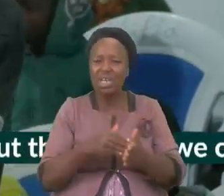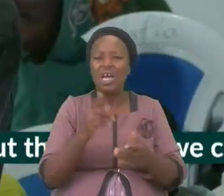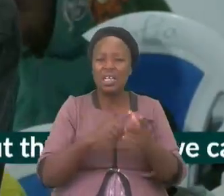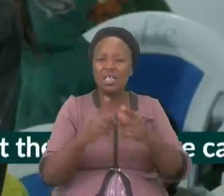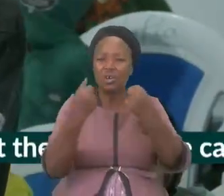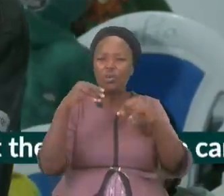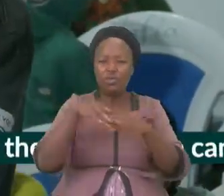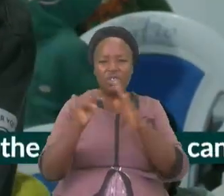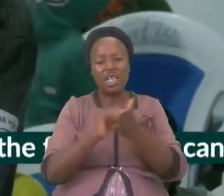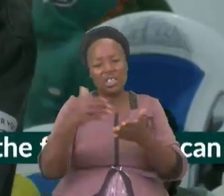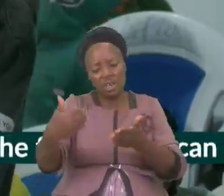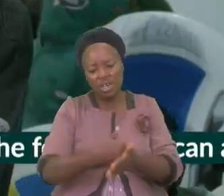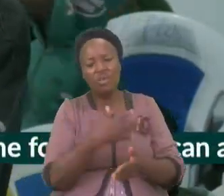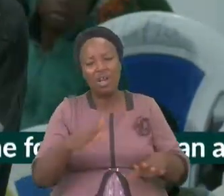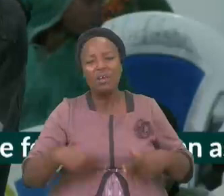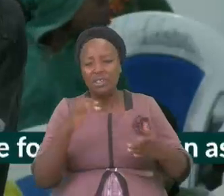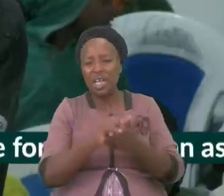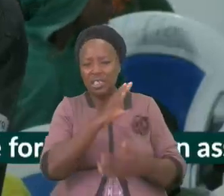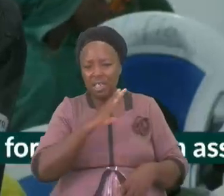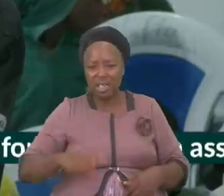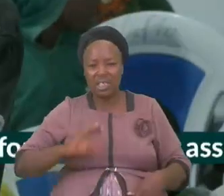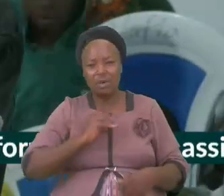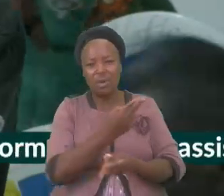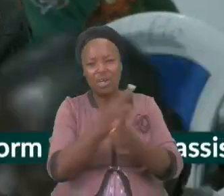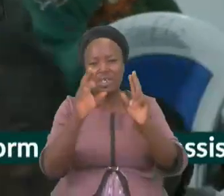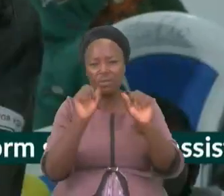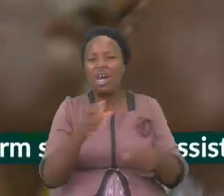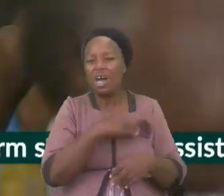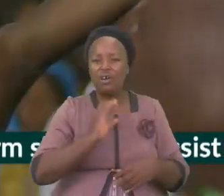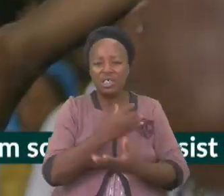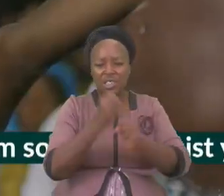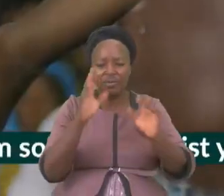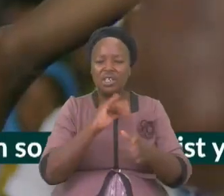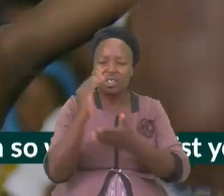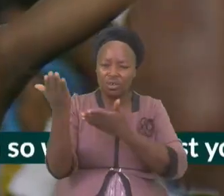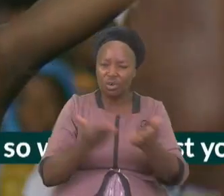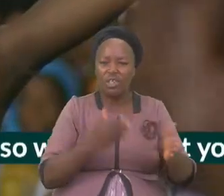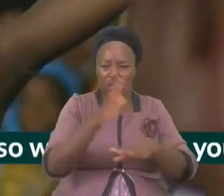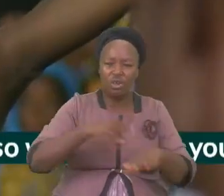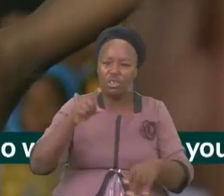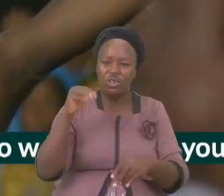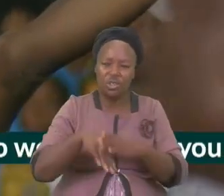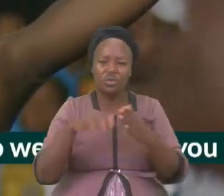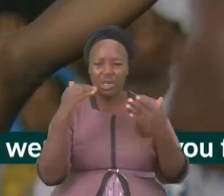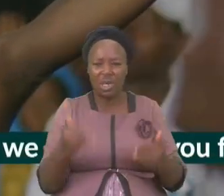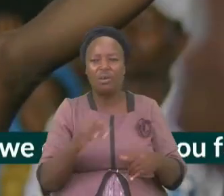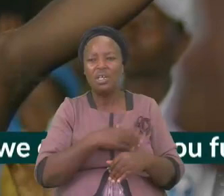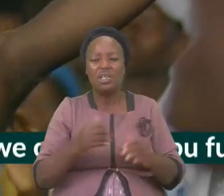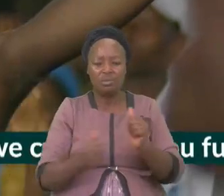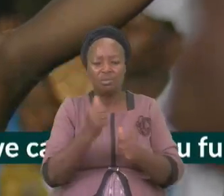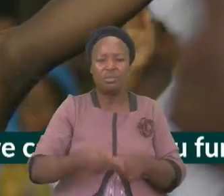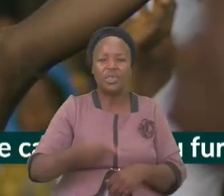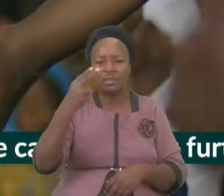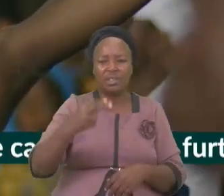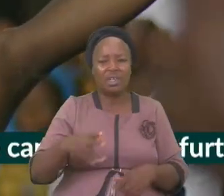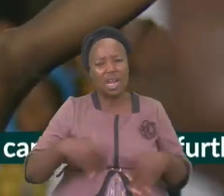to right now: a higher life, a brighter life, a better life, eternal life. As you're standing, I'm going to pray